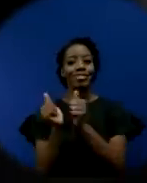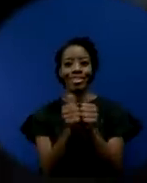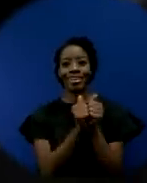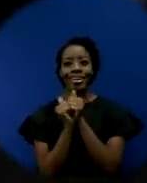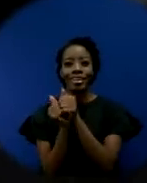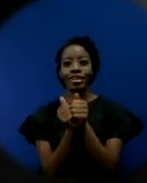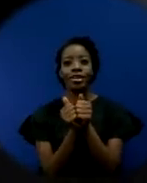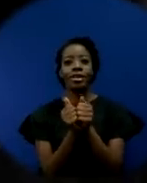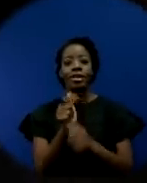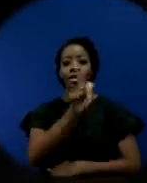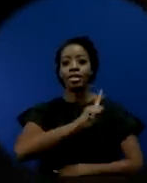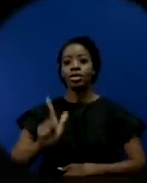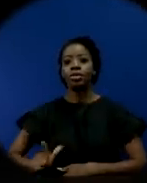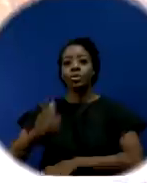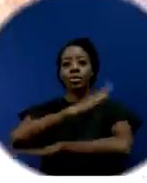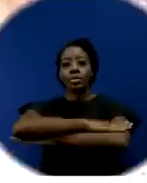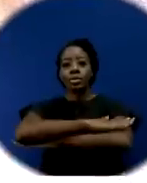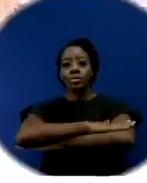the Lord's table.